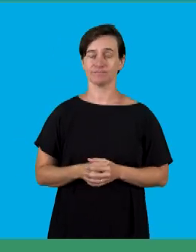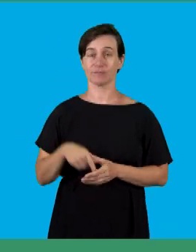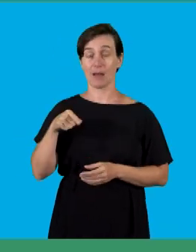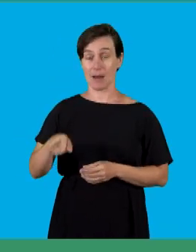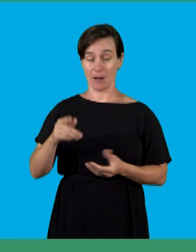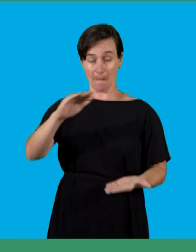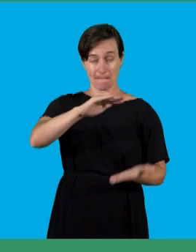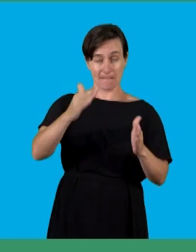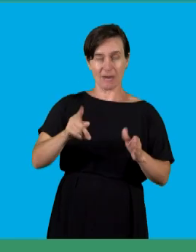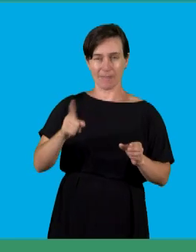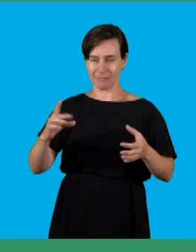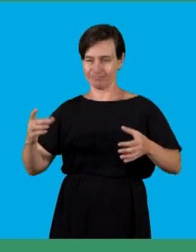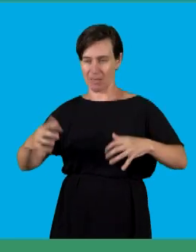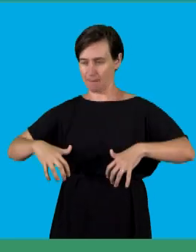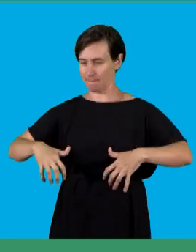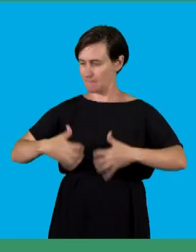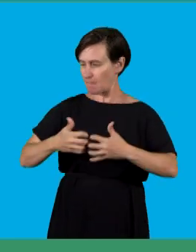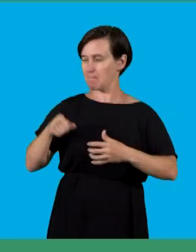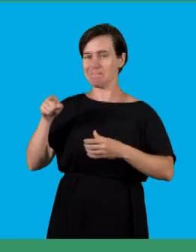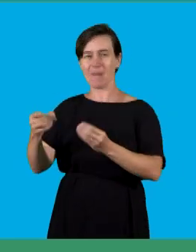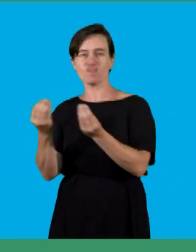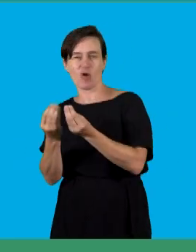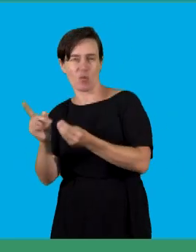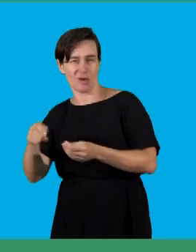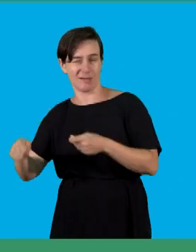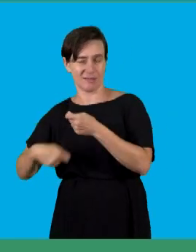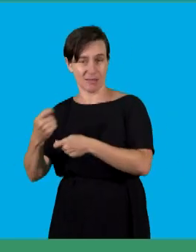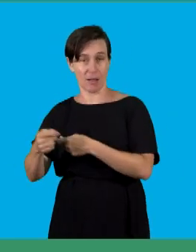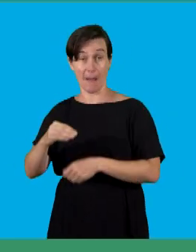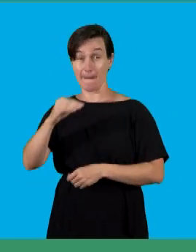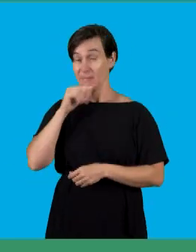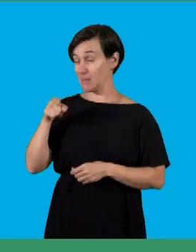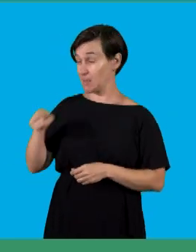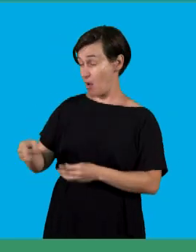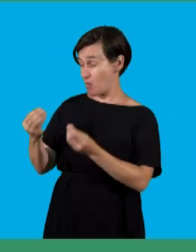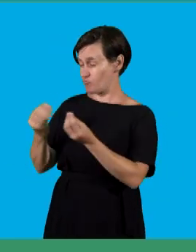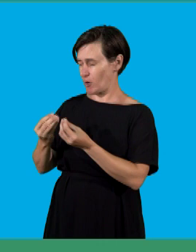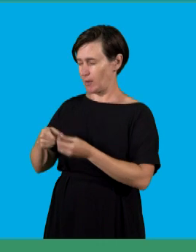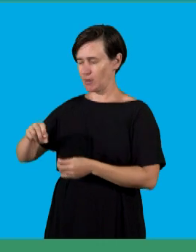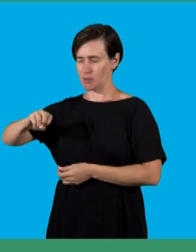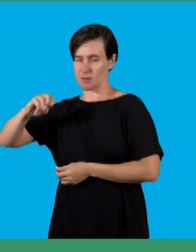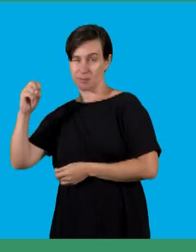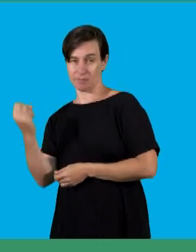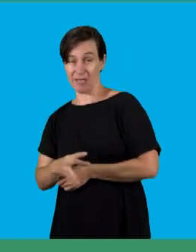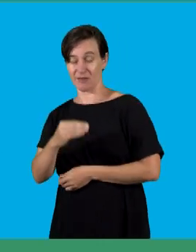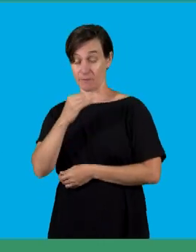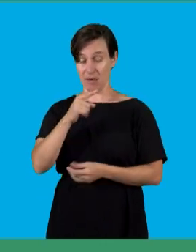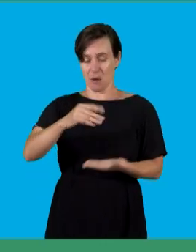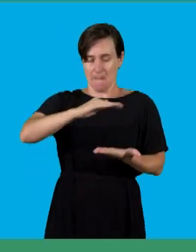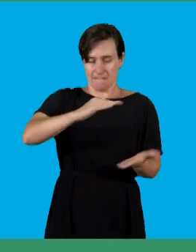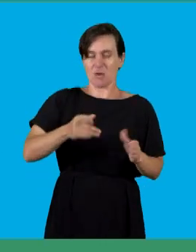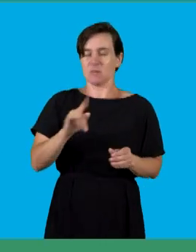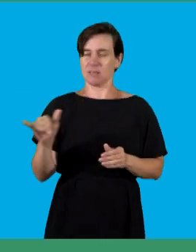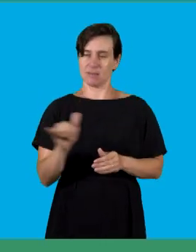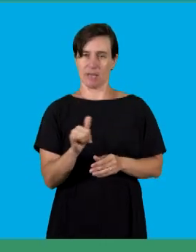must suit the product. So in other words, the more expensive the product, the more appealing that packaging